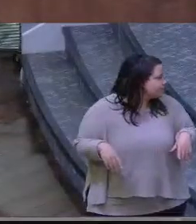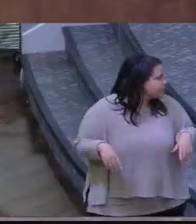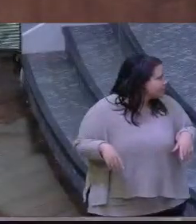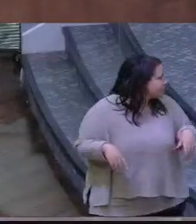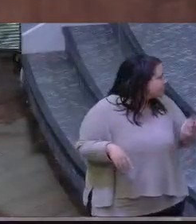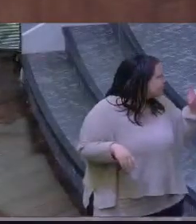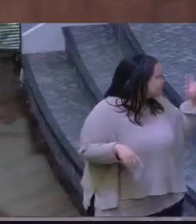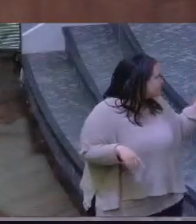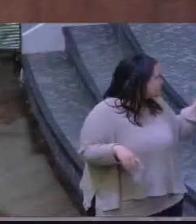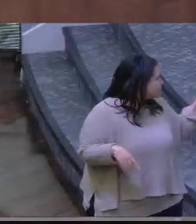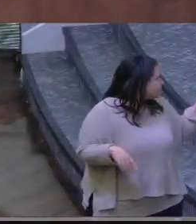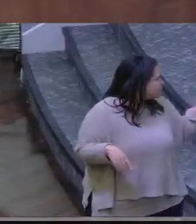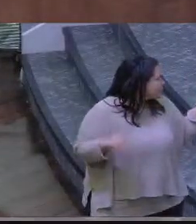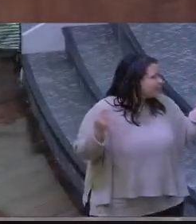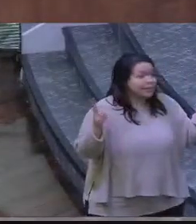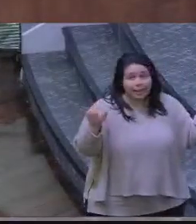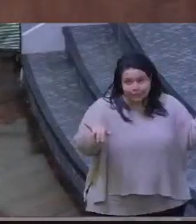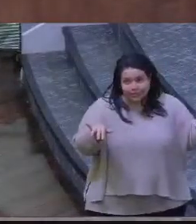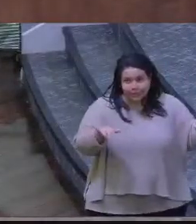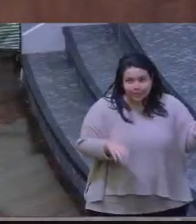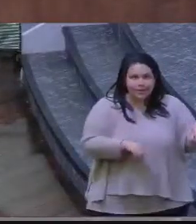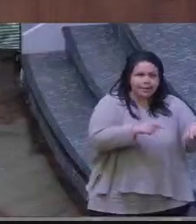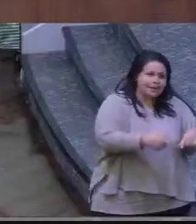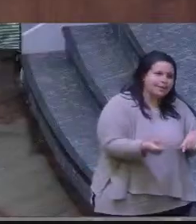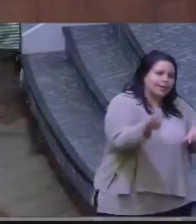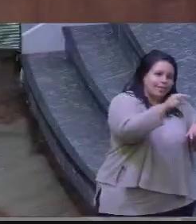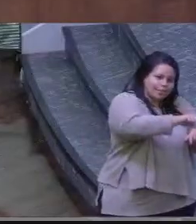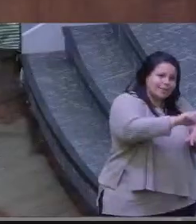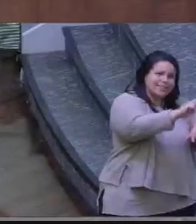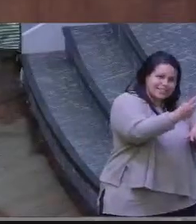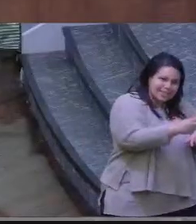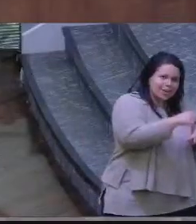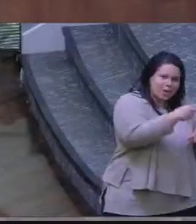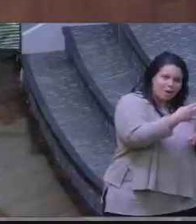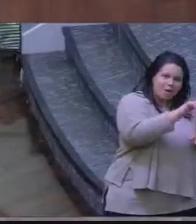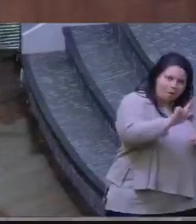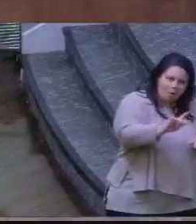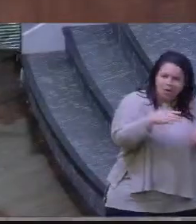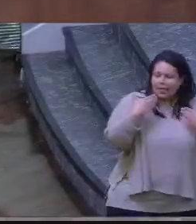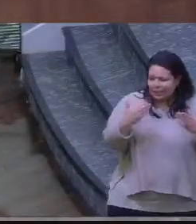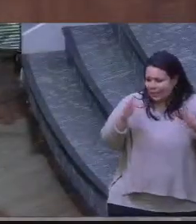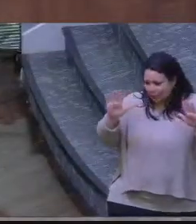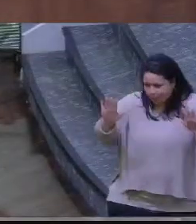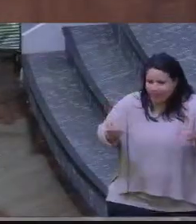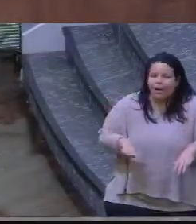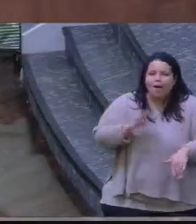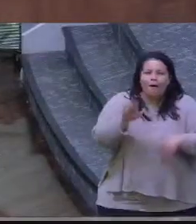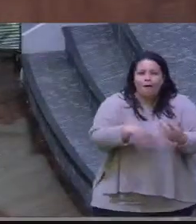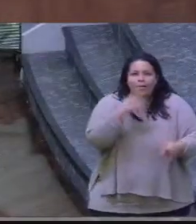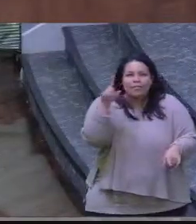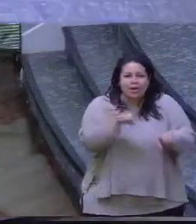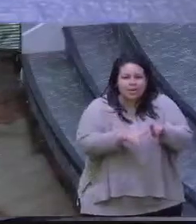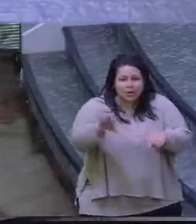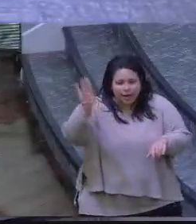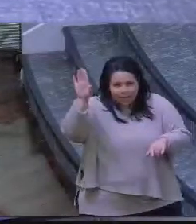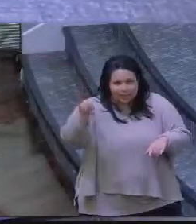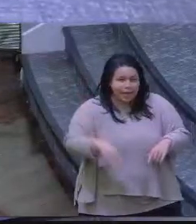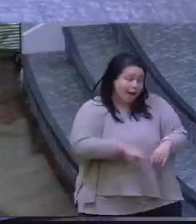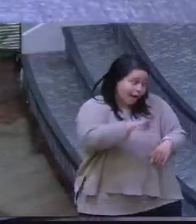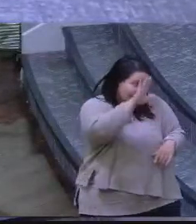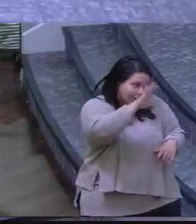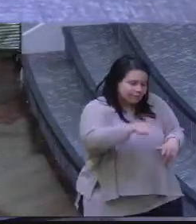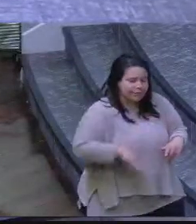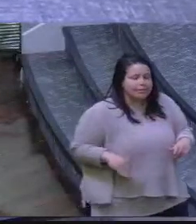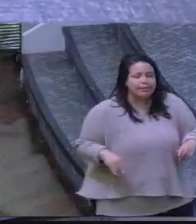Hensley, seconded by Ms. Hall. Thank you so much, y'all. All in favor, raise your hand high and say aye.